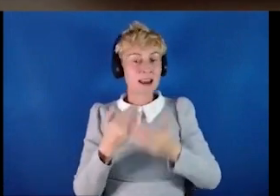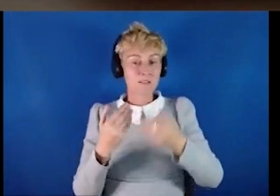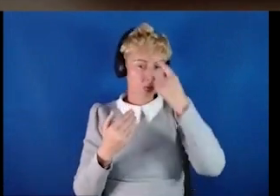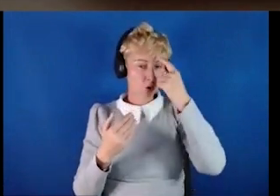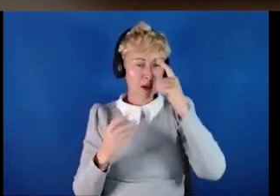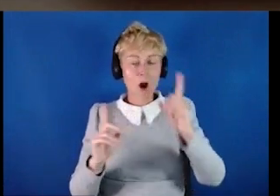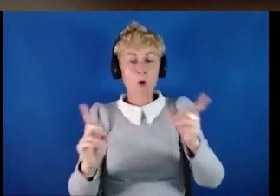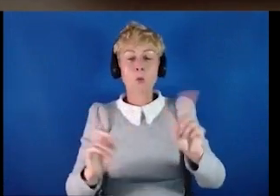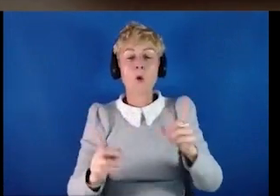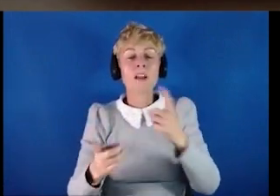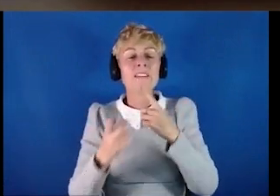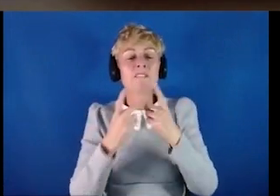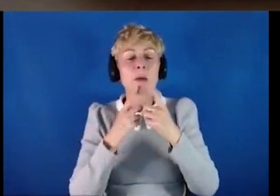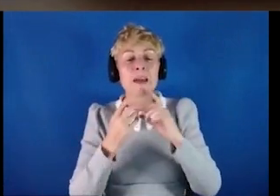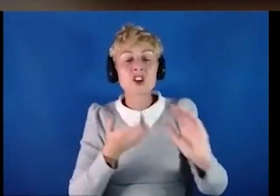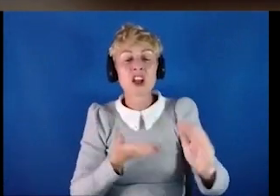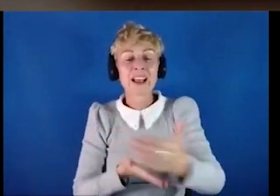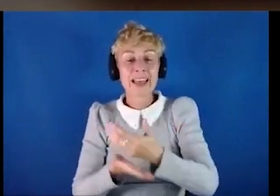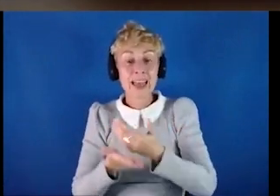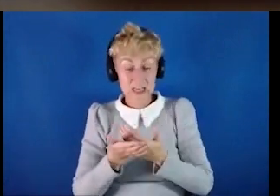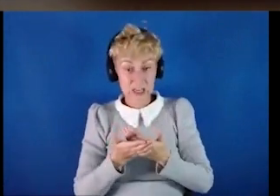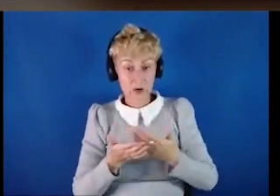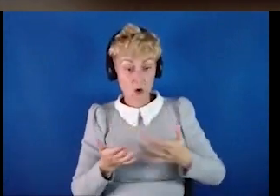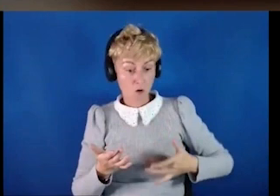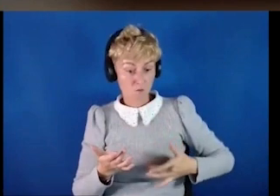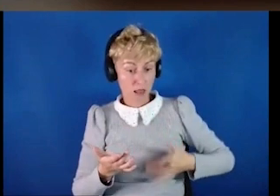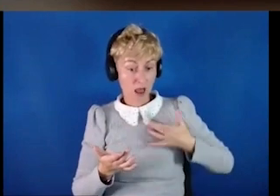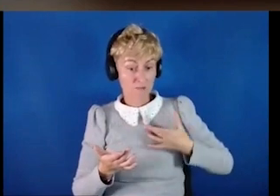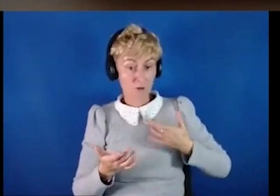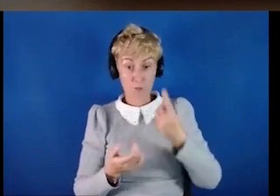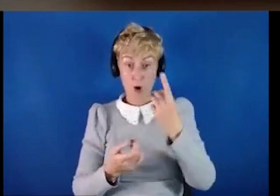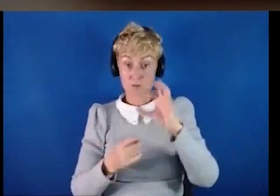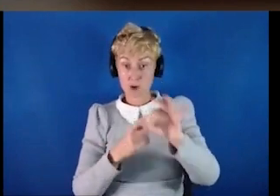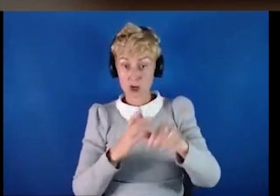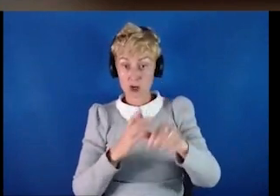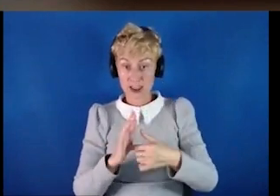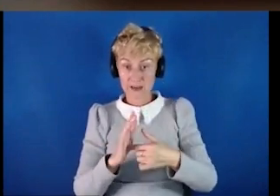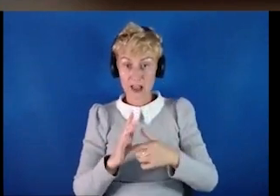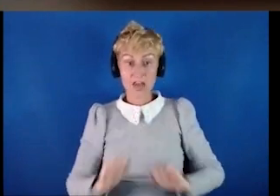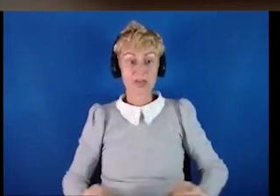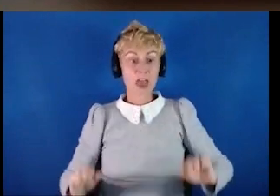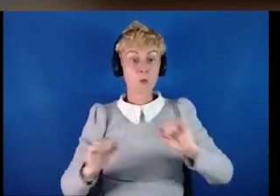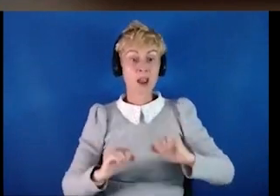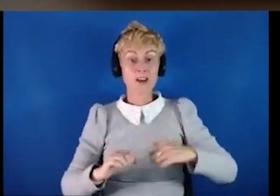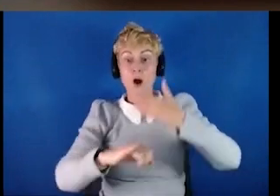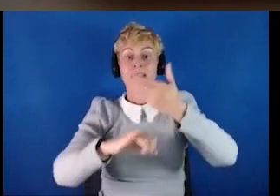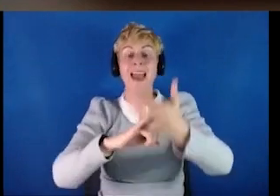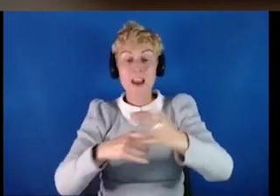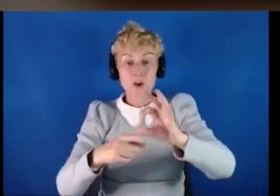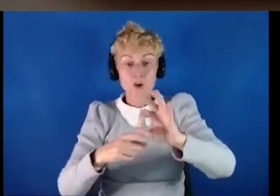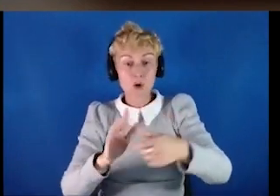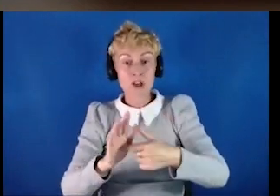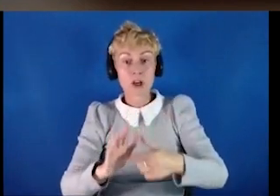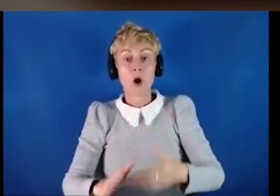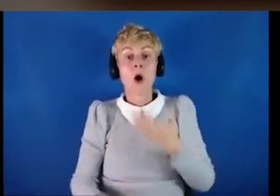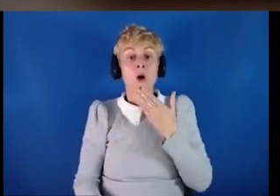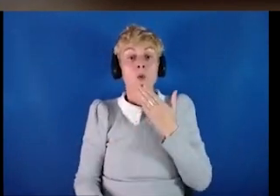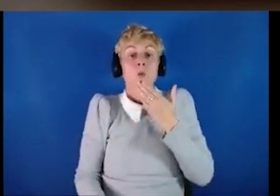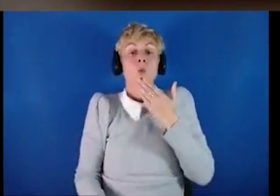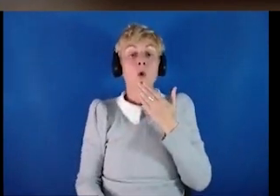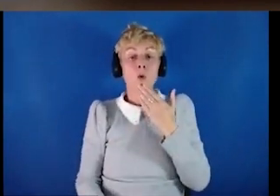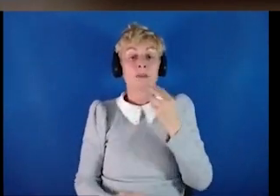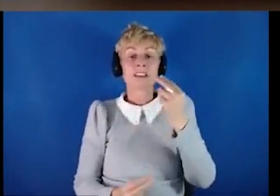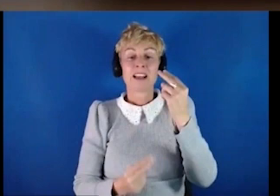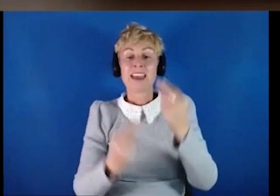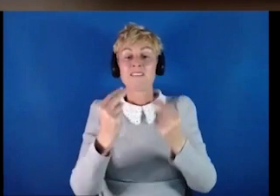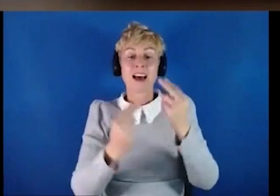collecting throughout the lifetime of the project, and they'd wait until the end of the project and scramble about to get little bits